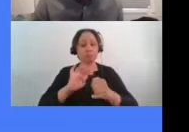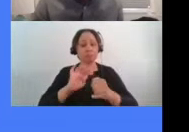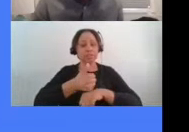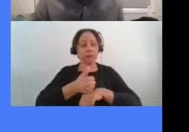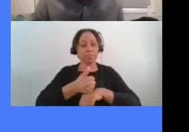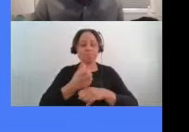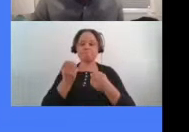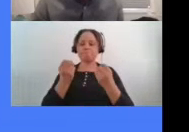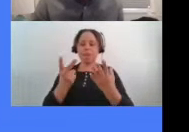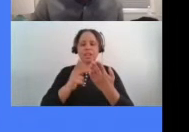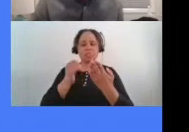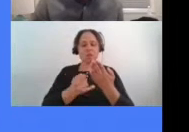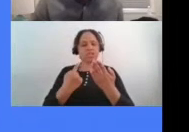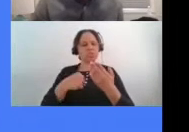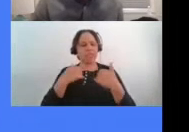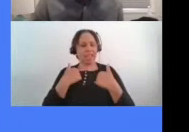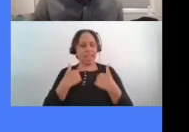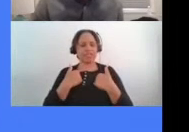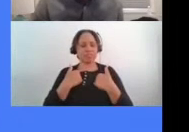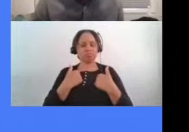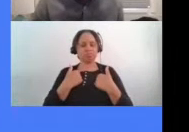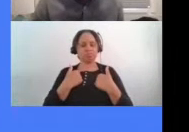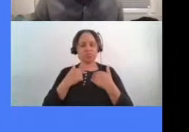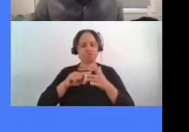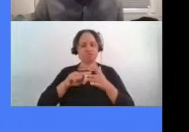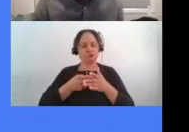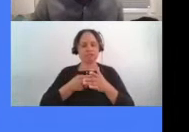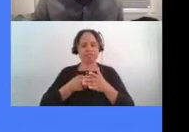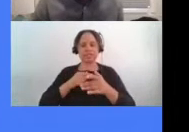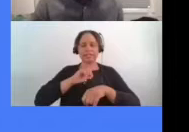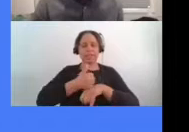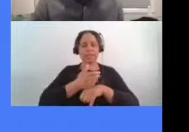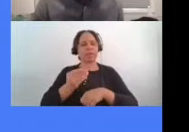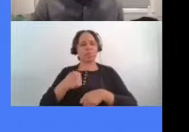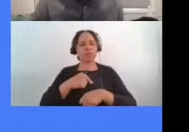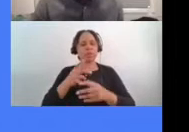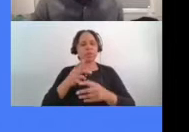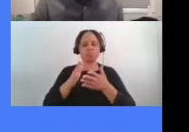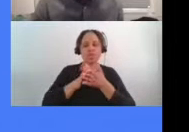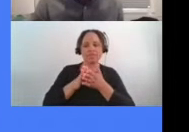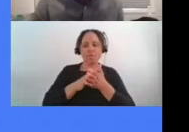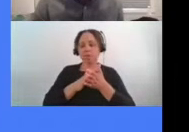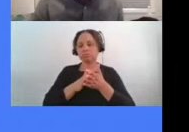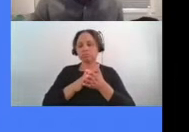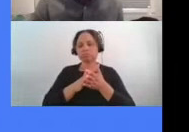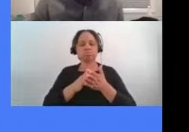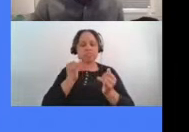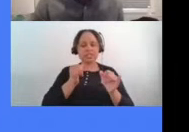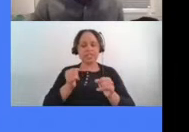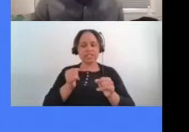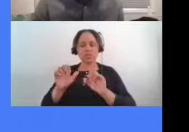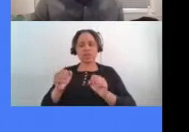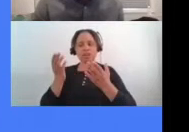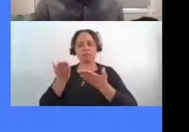number of projects we kind of have in the pipeline, and we really are looking for individuals that can bring a great dynamic to the team.